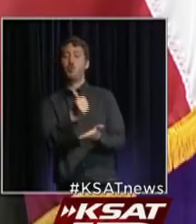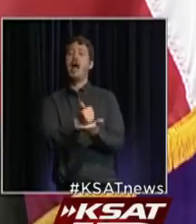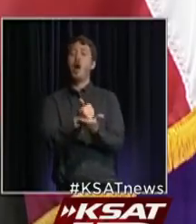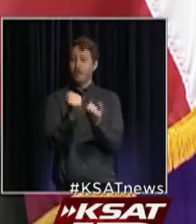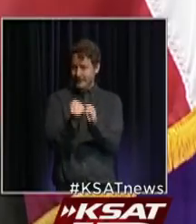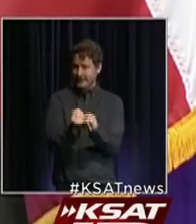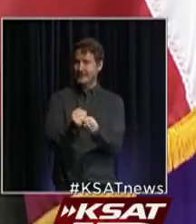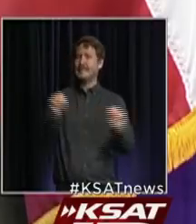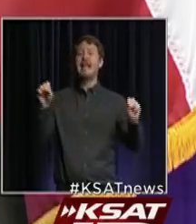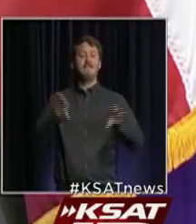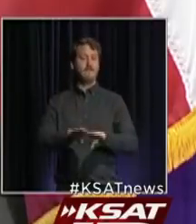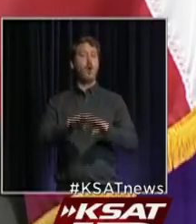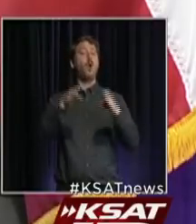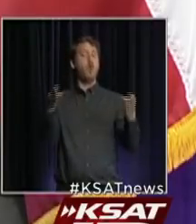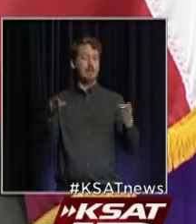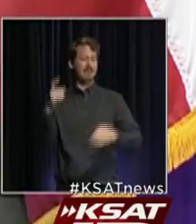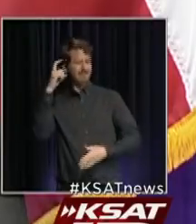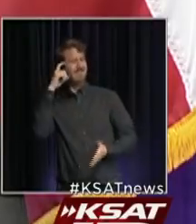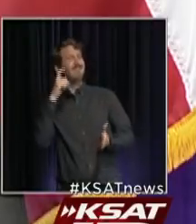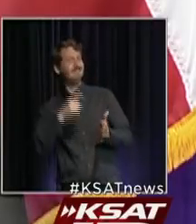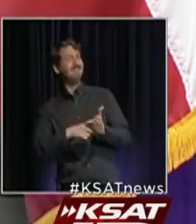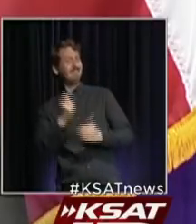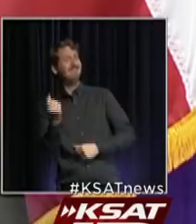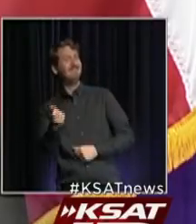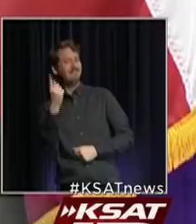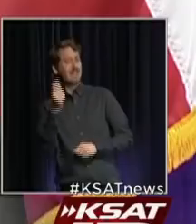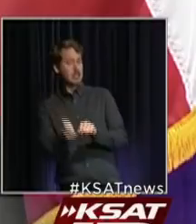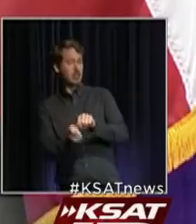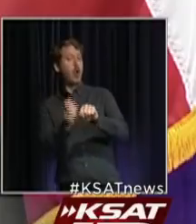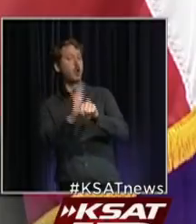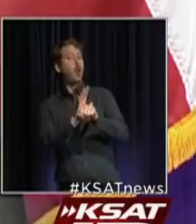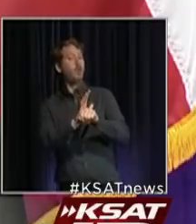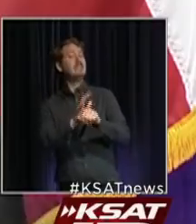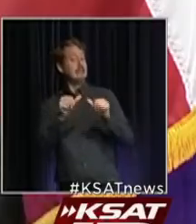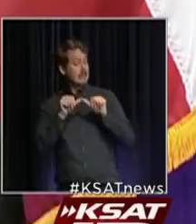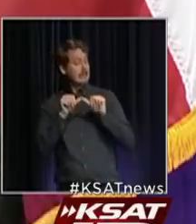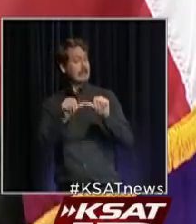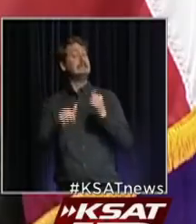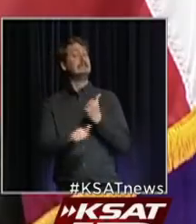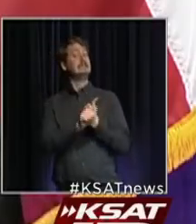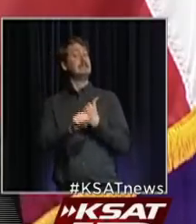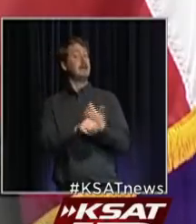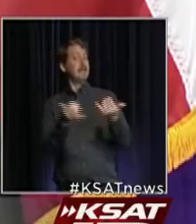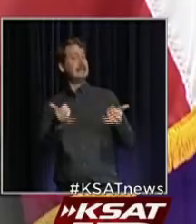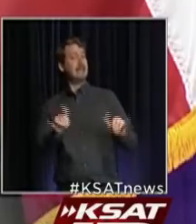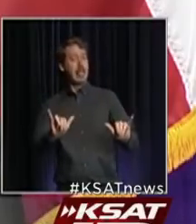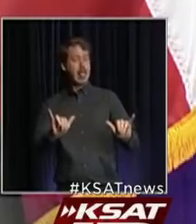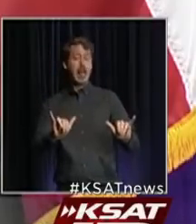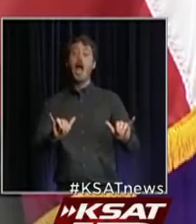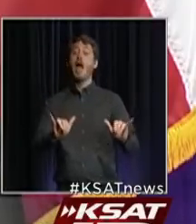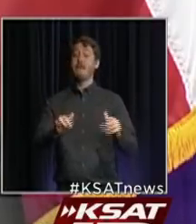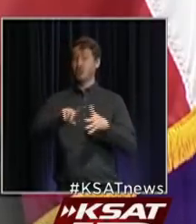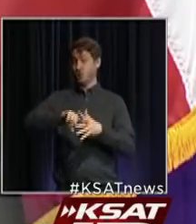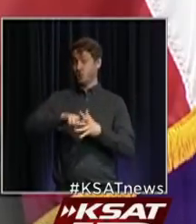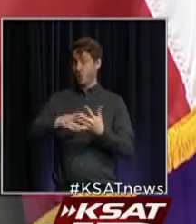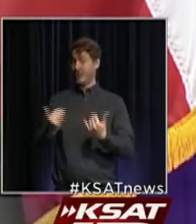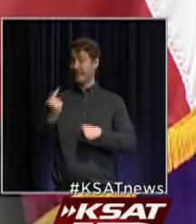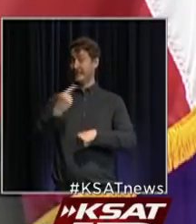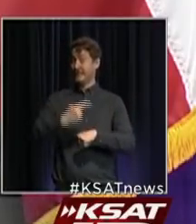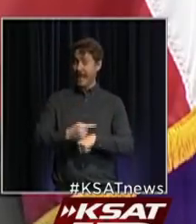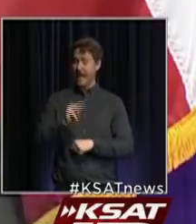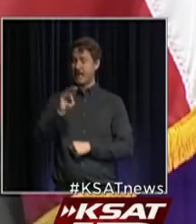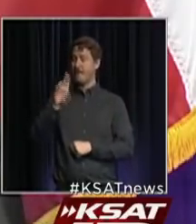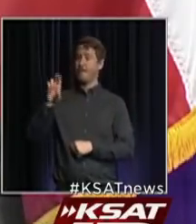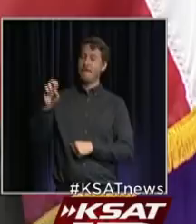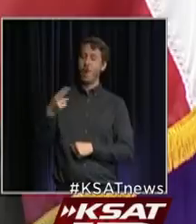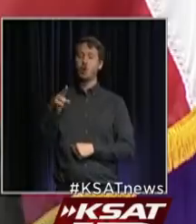still recognizing that COVID-19 presents an ongoing public health threat. With that said, effective today, March 23rd,